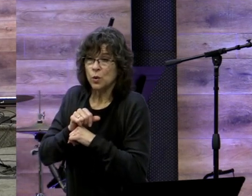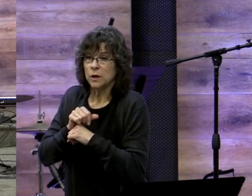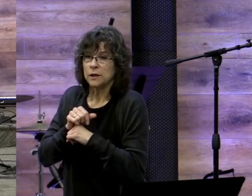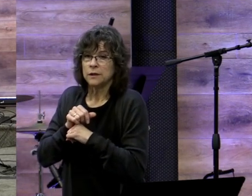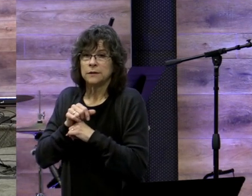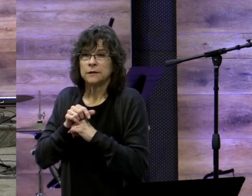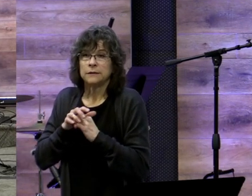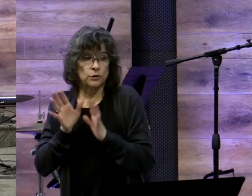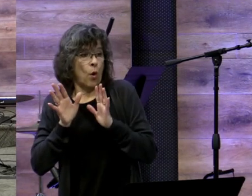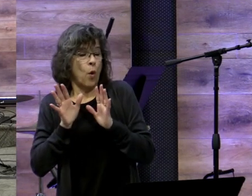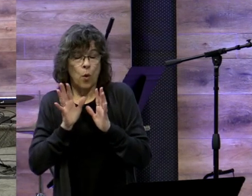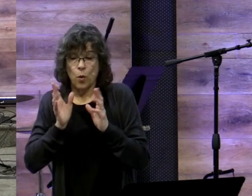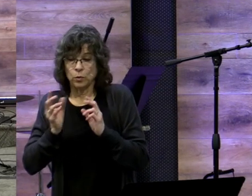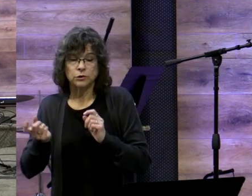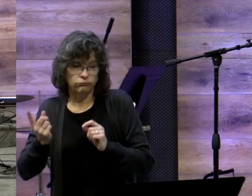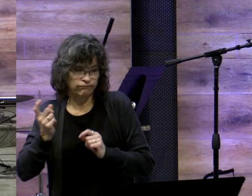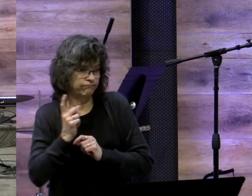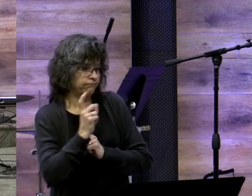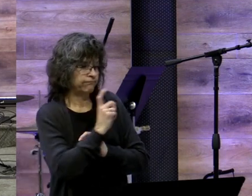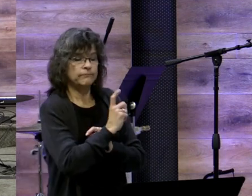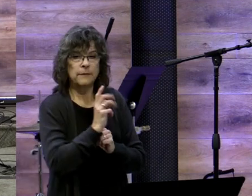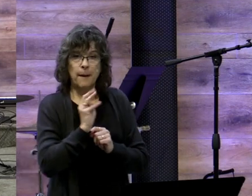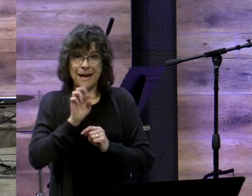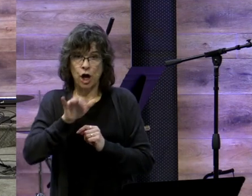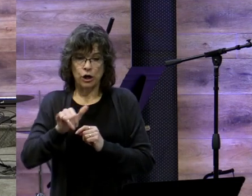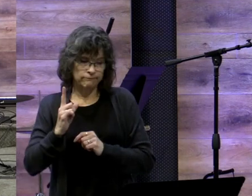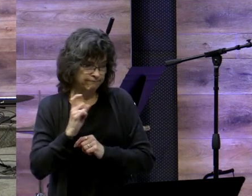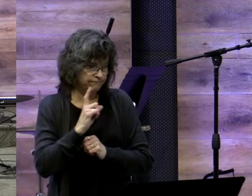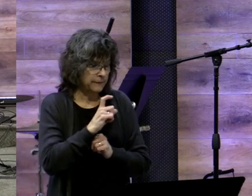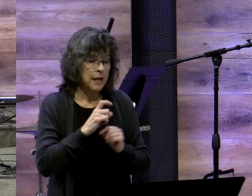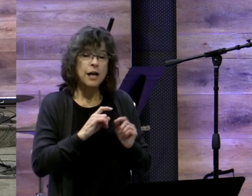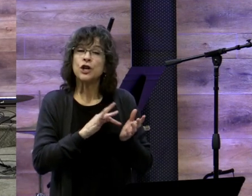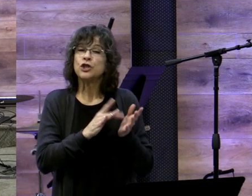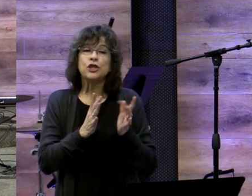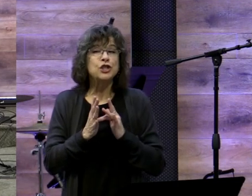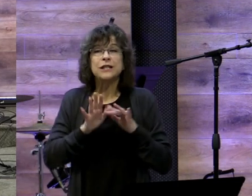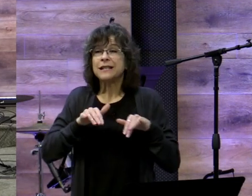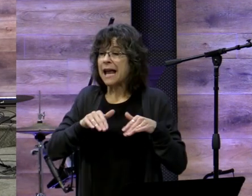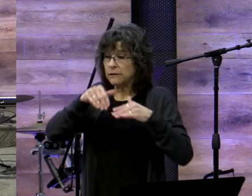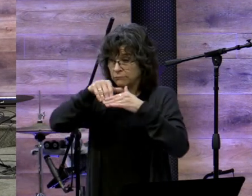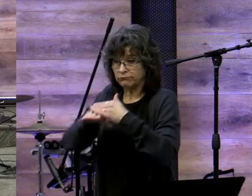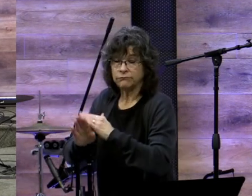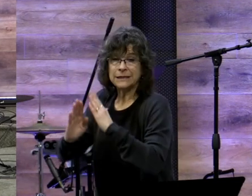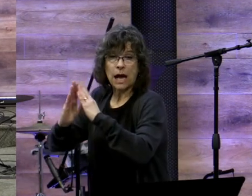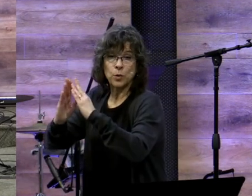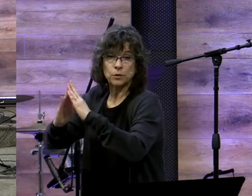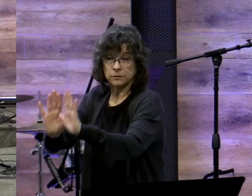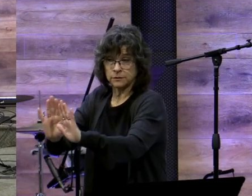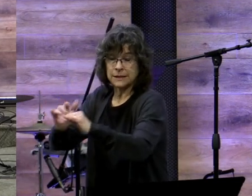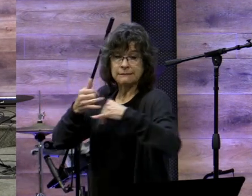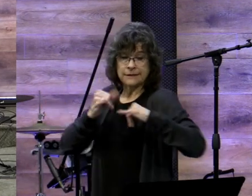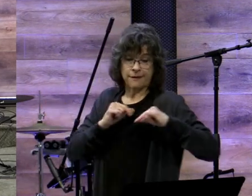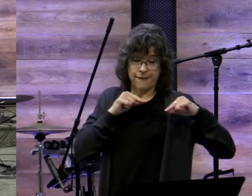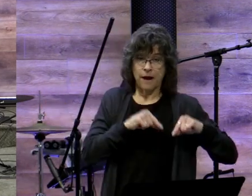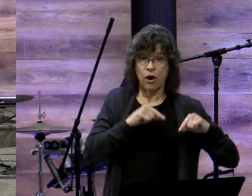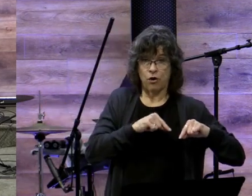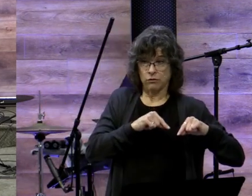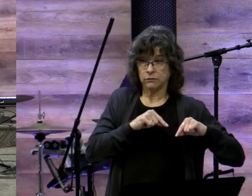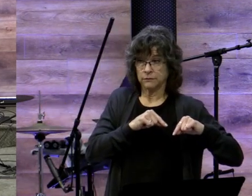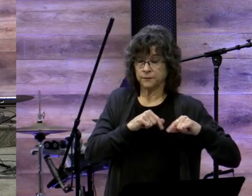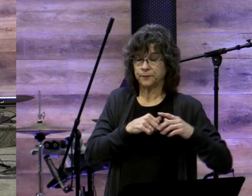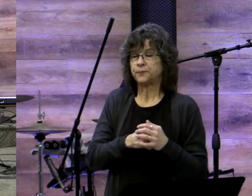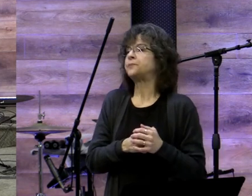heard it, she rose quickly and went to him. Now Jesus had not yet come into the village, but was still in the place where Martha had met